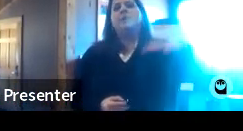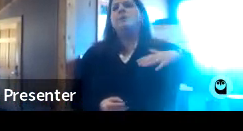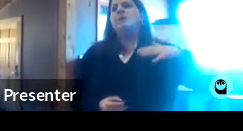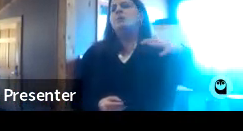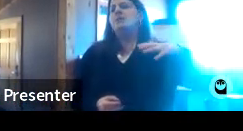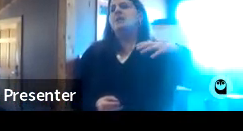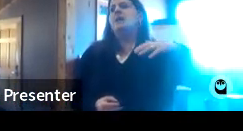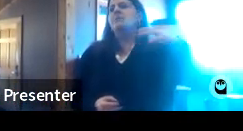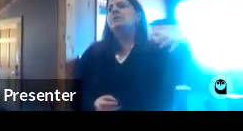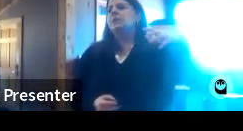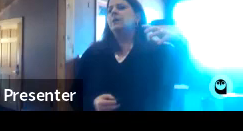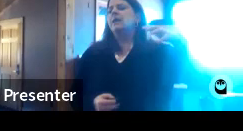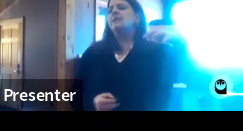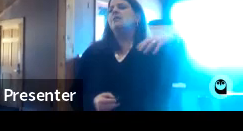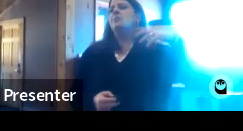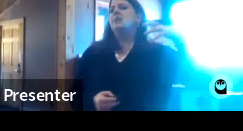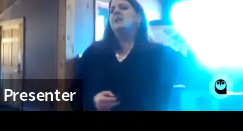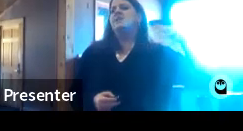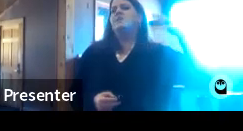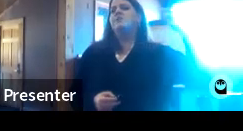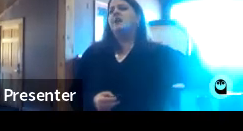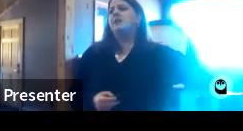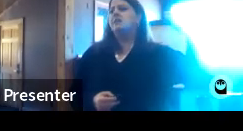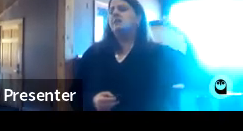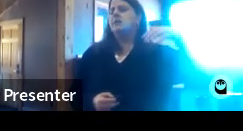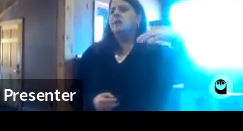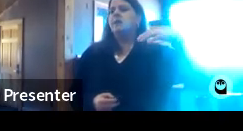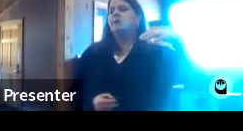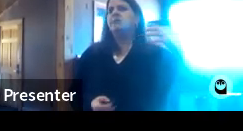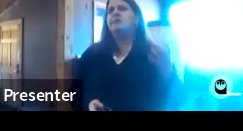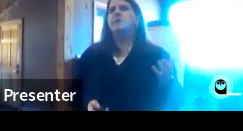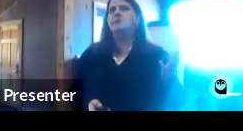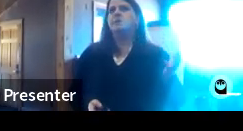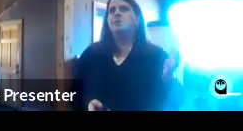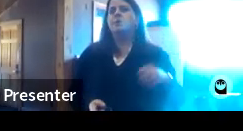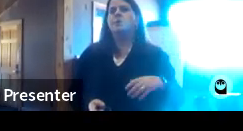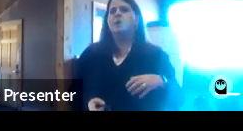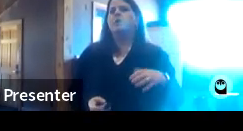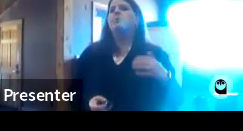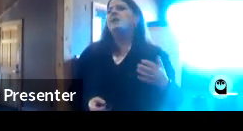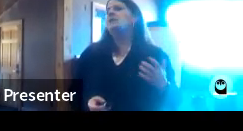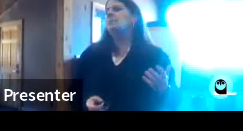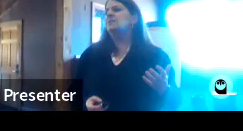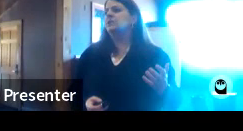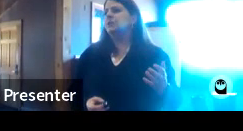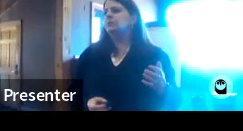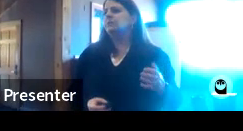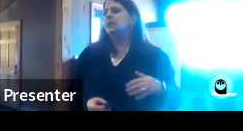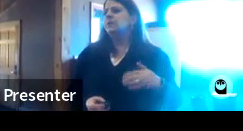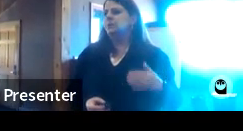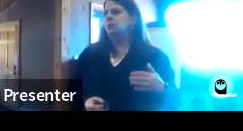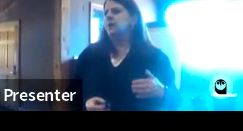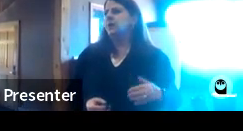But we typically will see that misdemeanor cases, there will be less of a fight, and fight is a strong word. There will be less